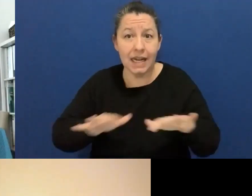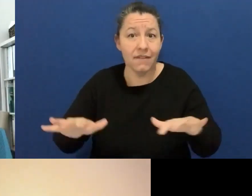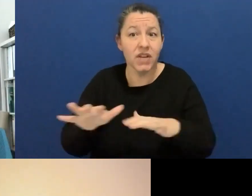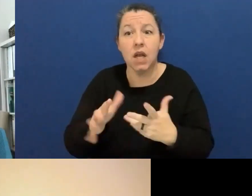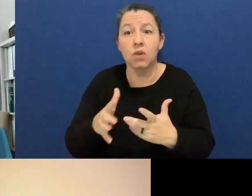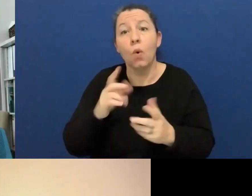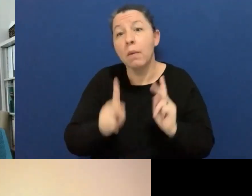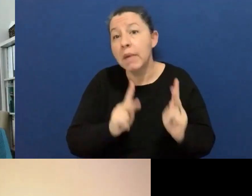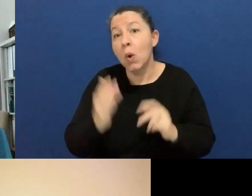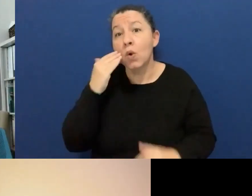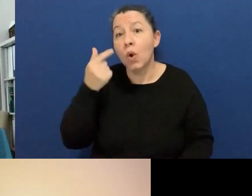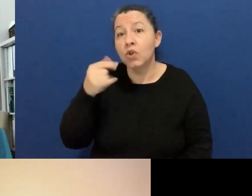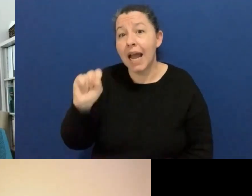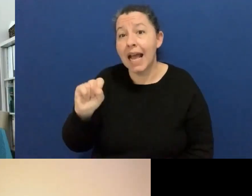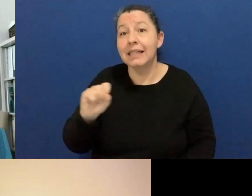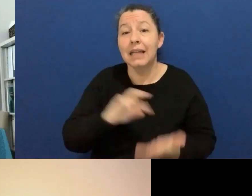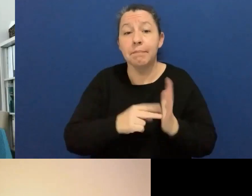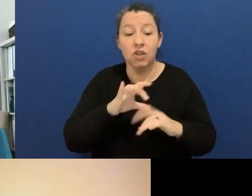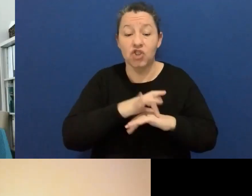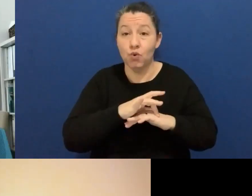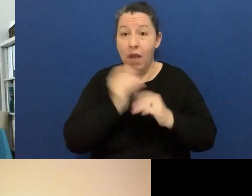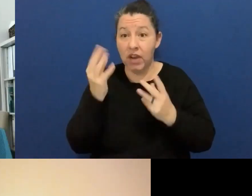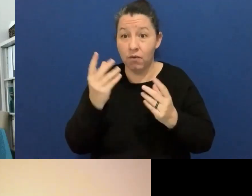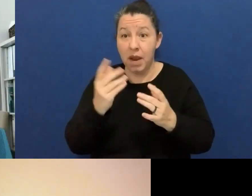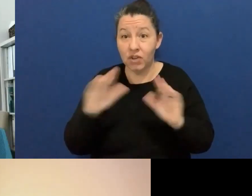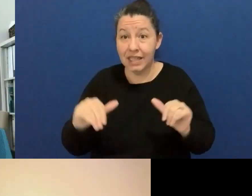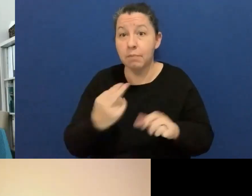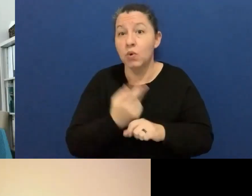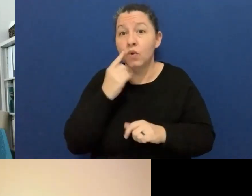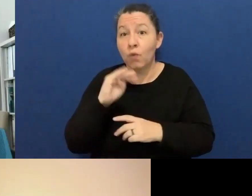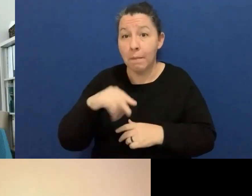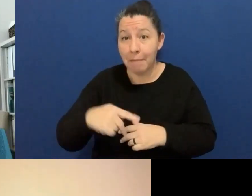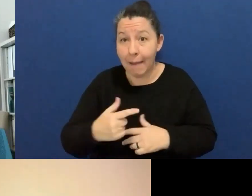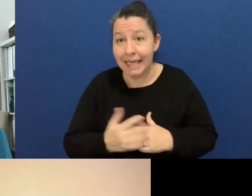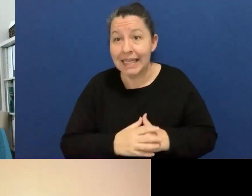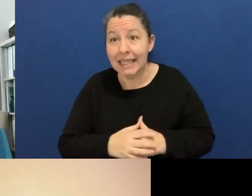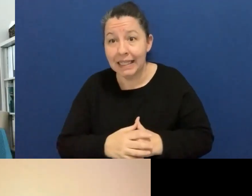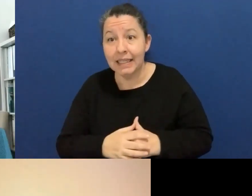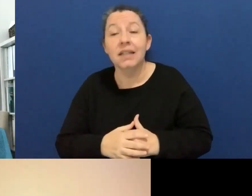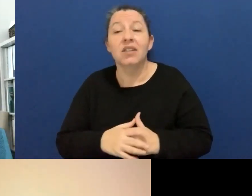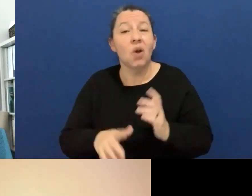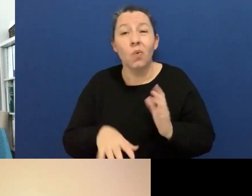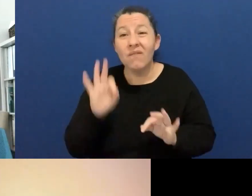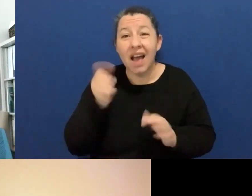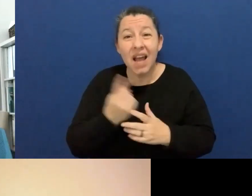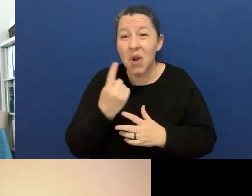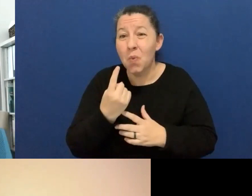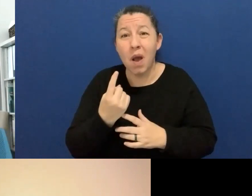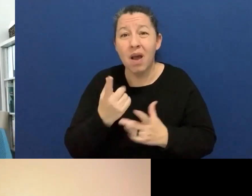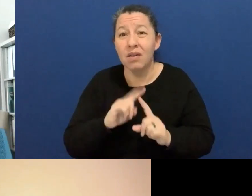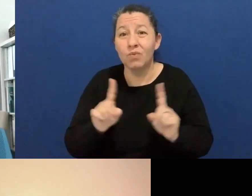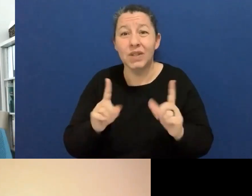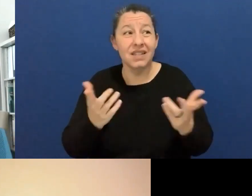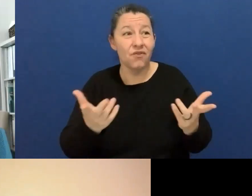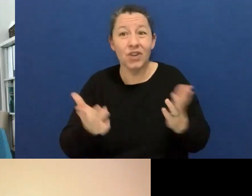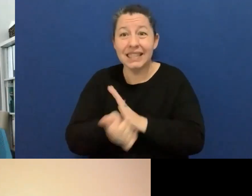GIS, geographic information systems, that's used for mapping. And so we find basically anybody that has a different